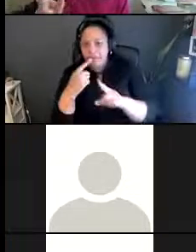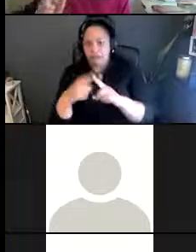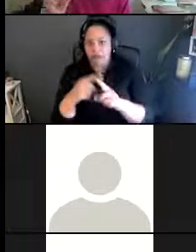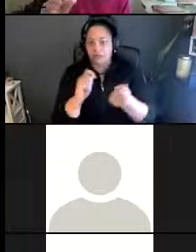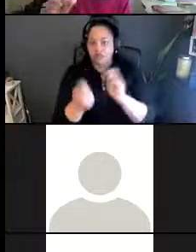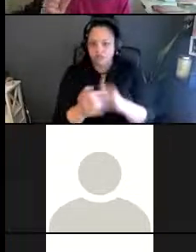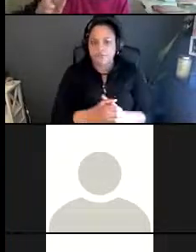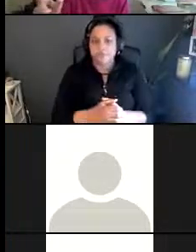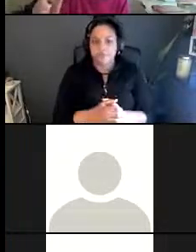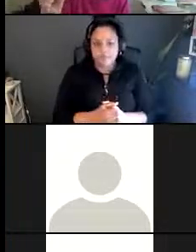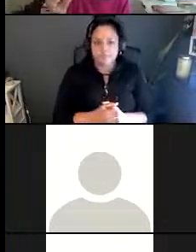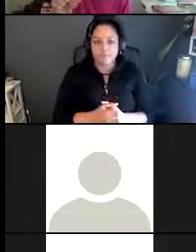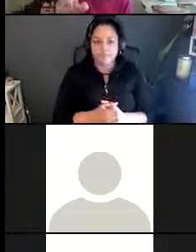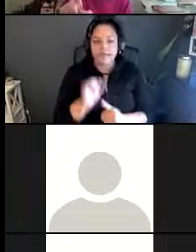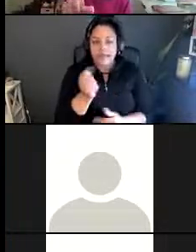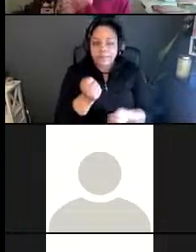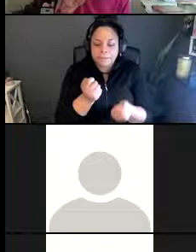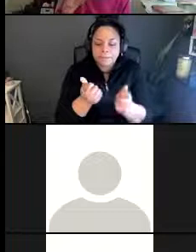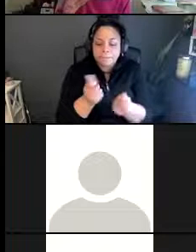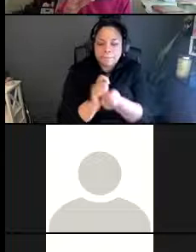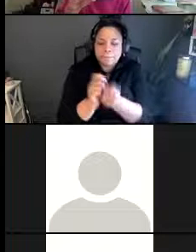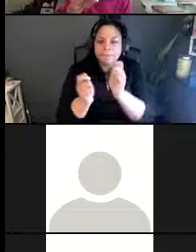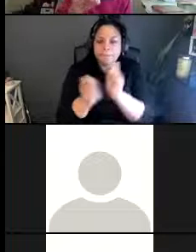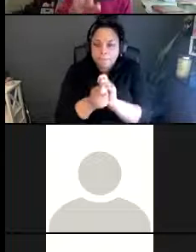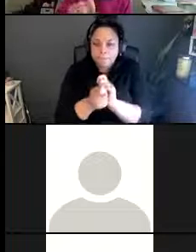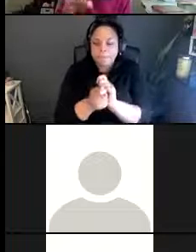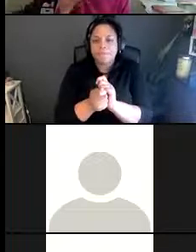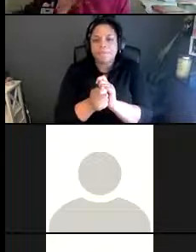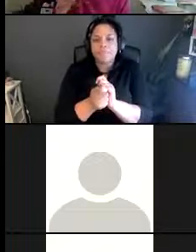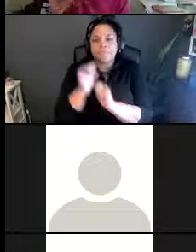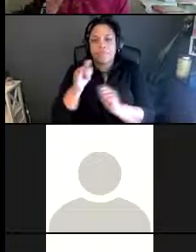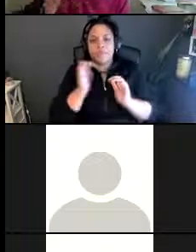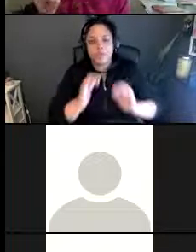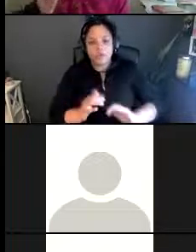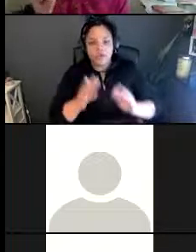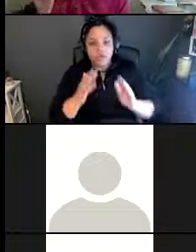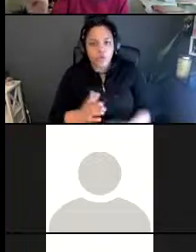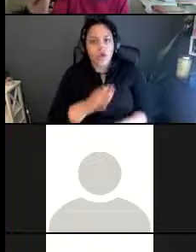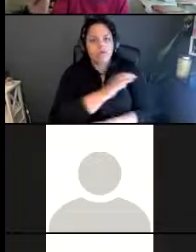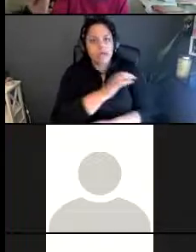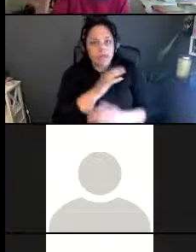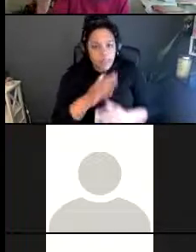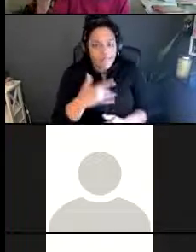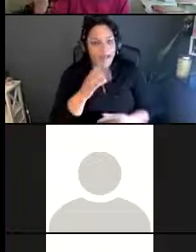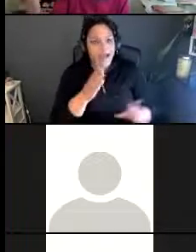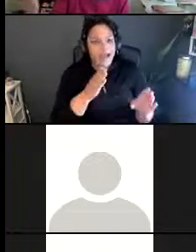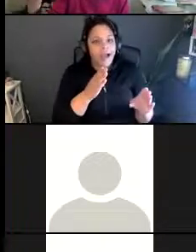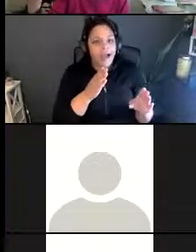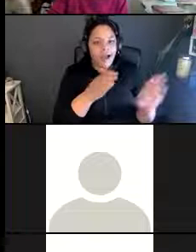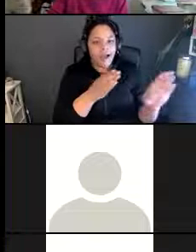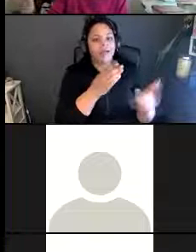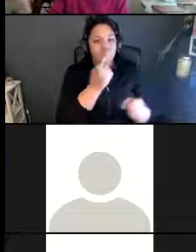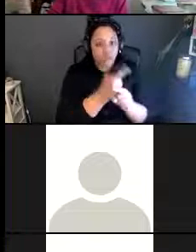Any incremental change that's taking the consumer, the client, in the direction of